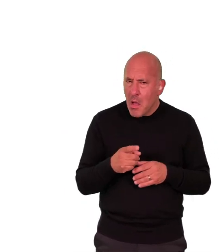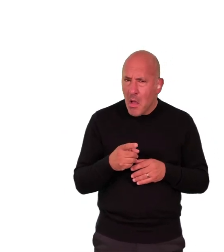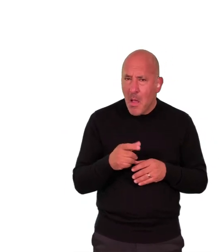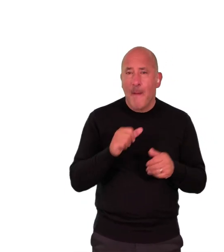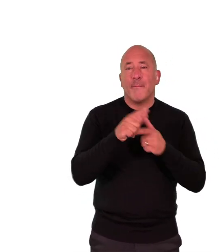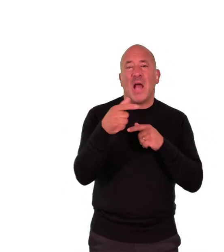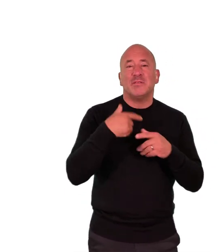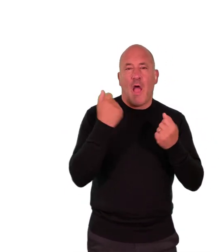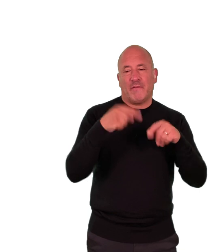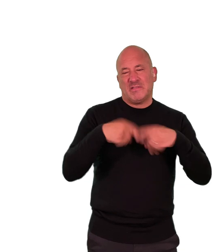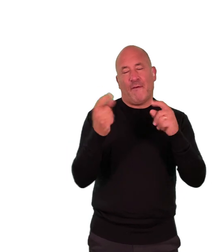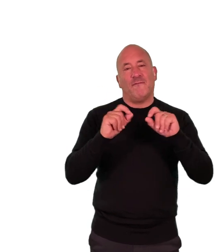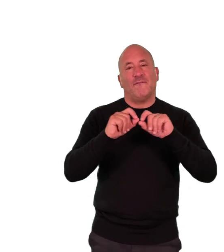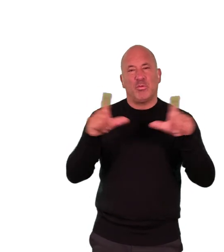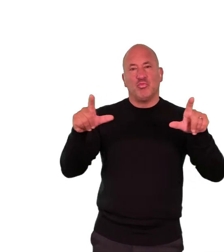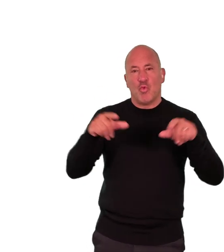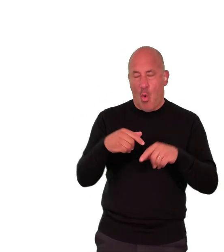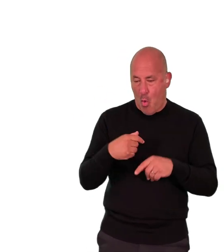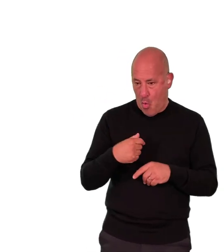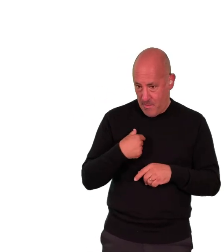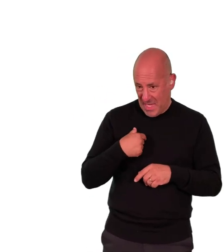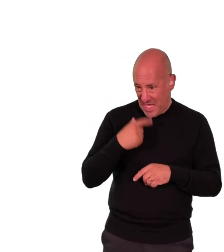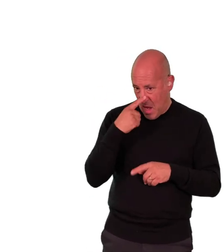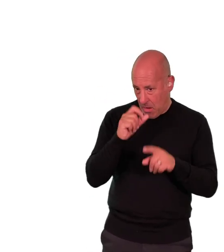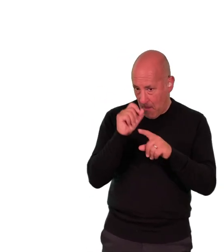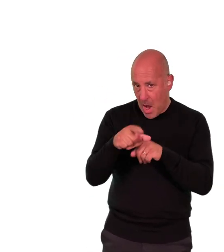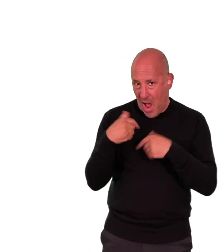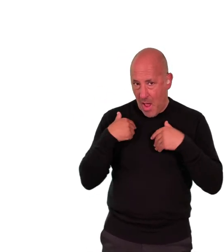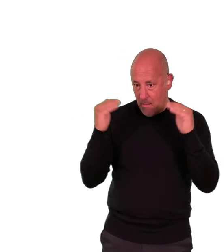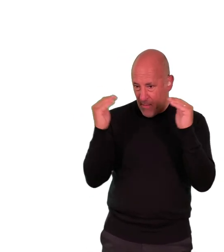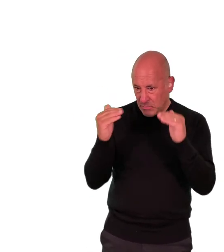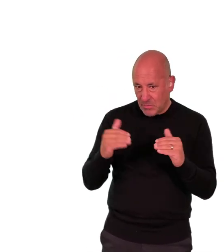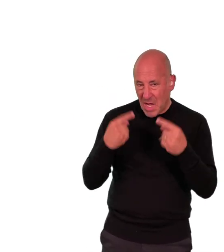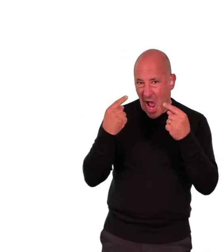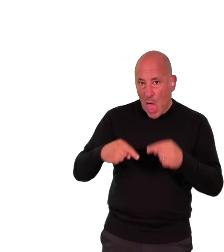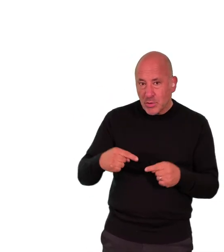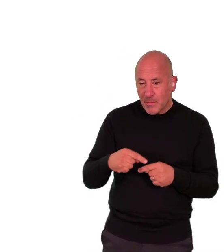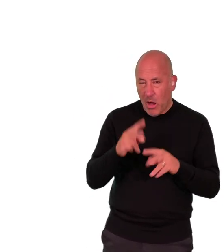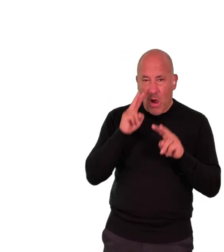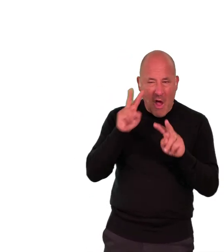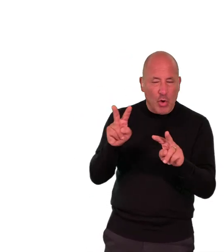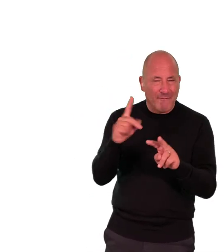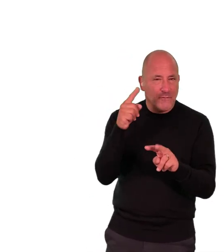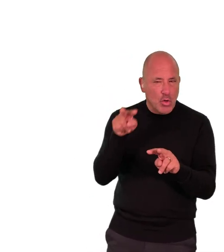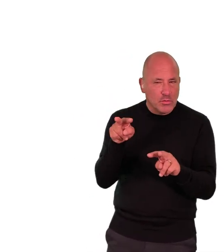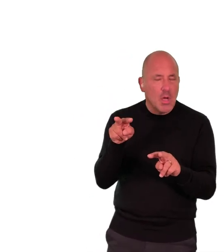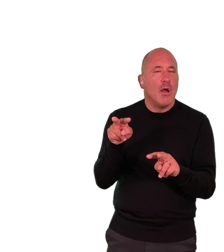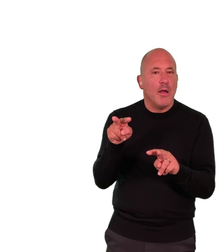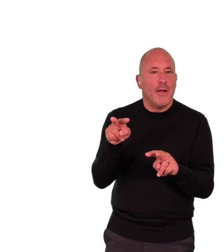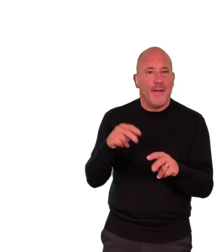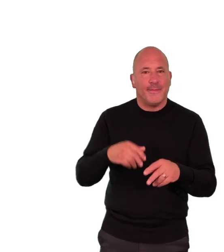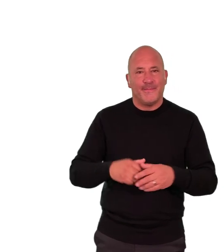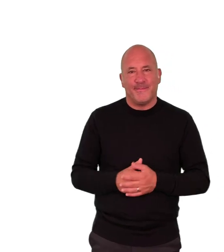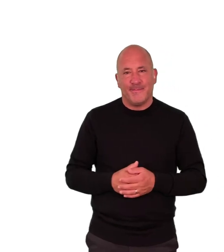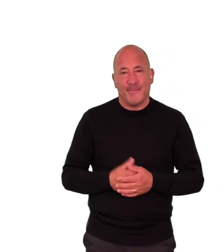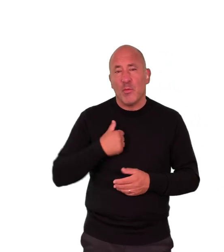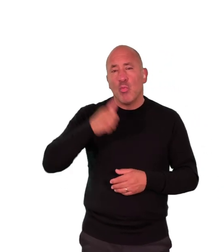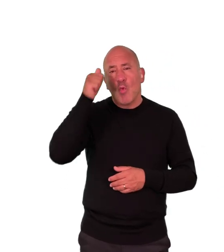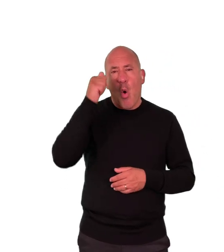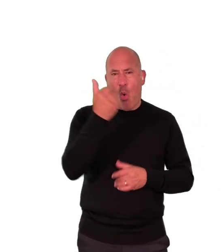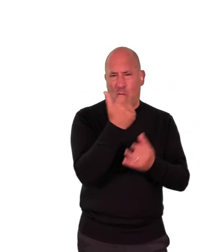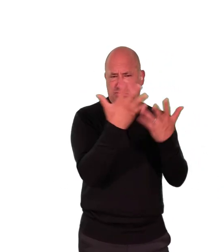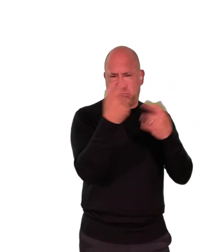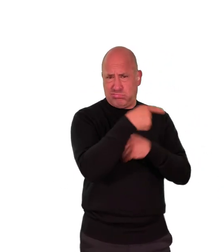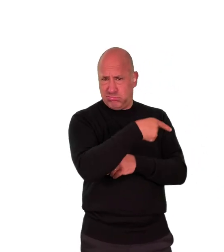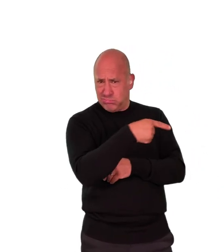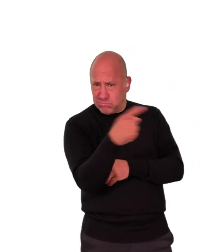don't overthink it. We know that creative and cultural work doesn't always easily fall into categories, and your practice might sit within